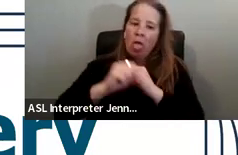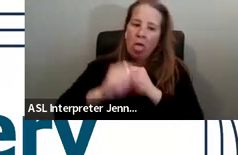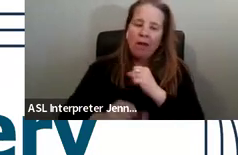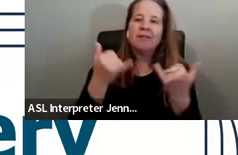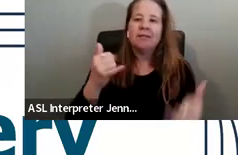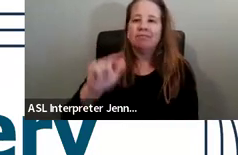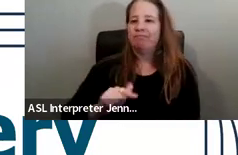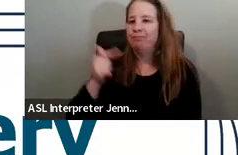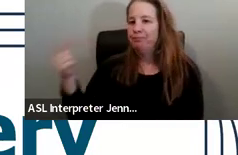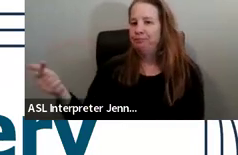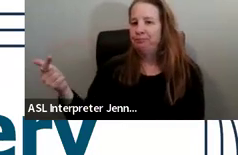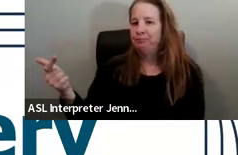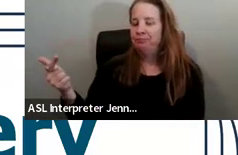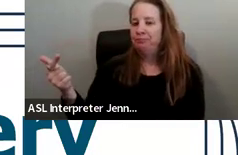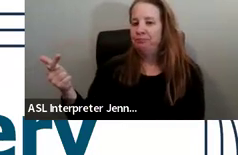over to